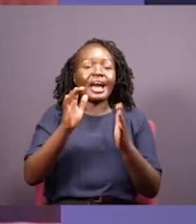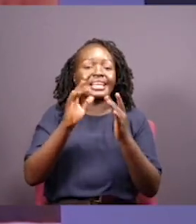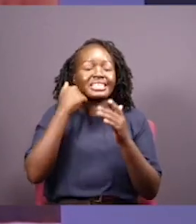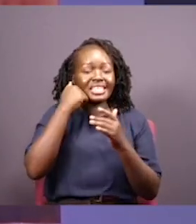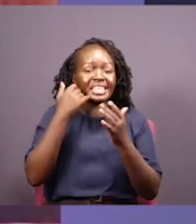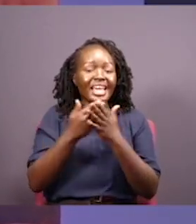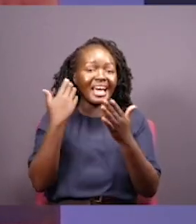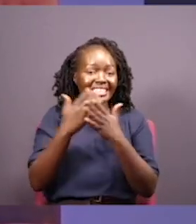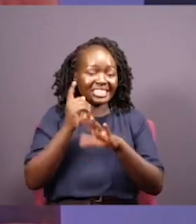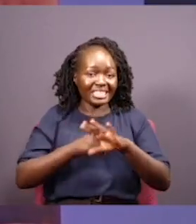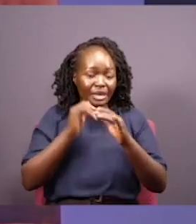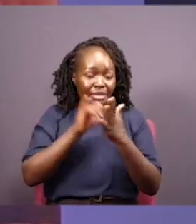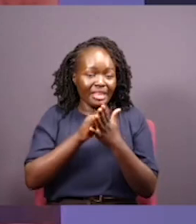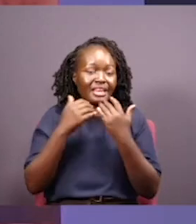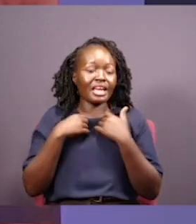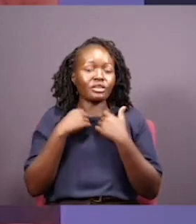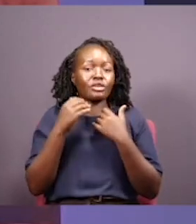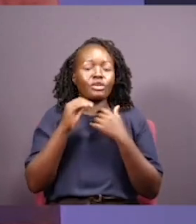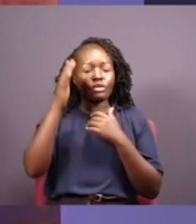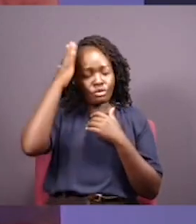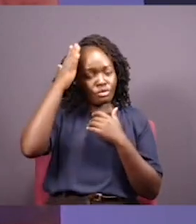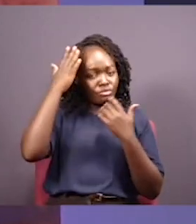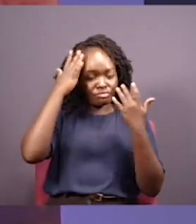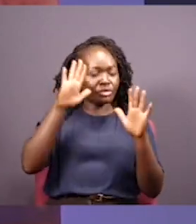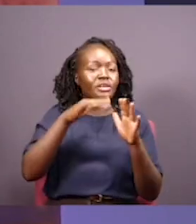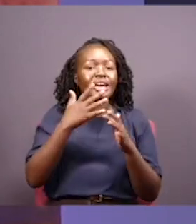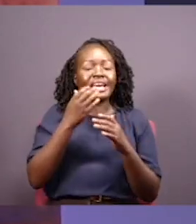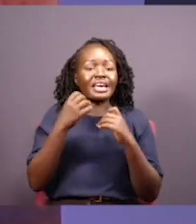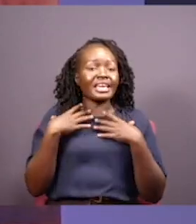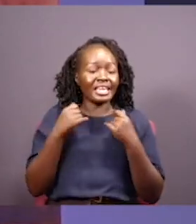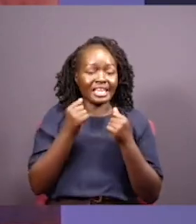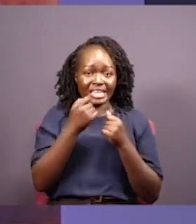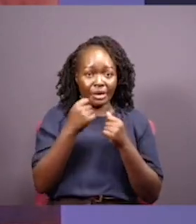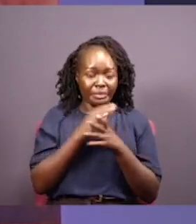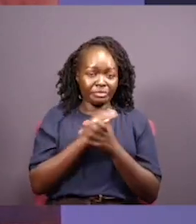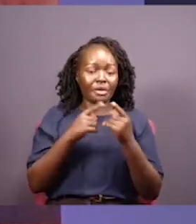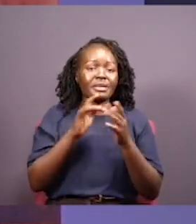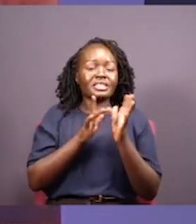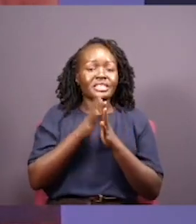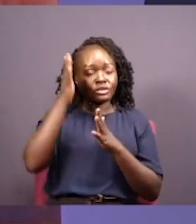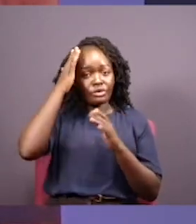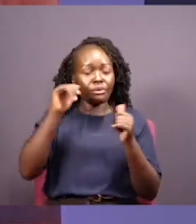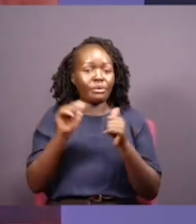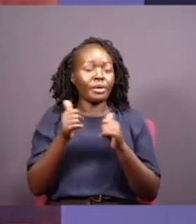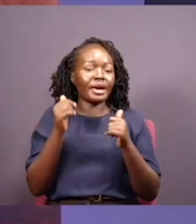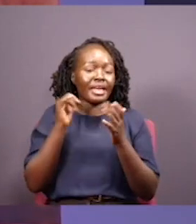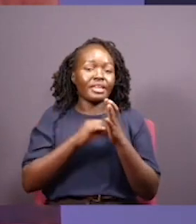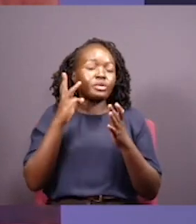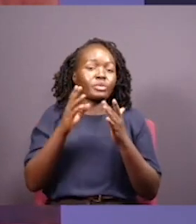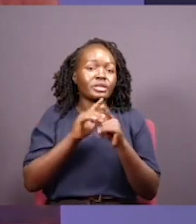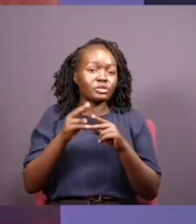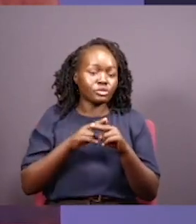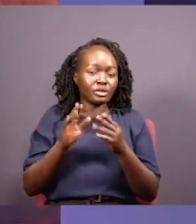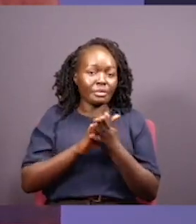time had no known cure. But Jesus, knowing full well that he would soon be entrusting his